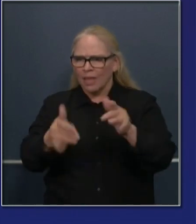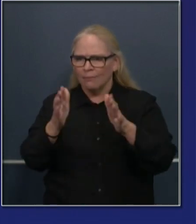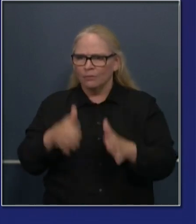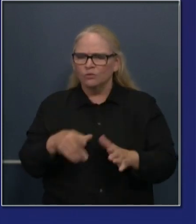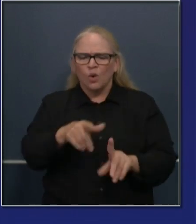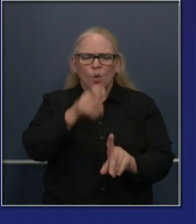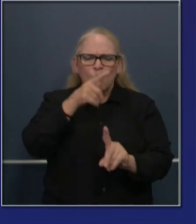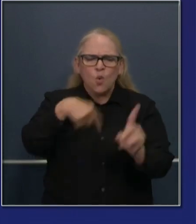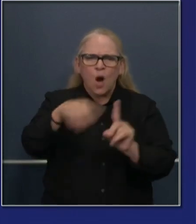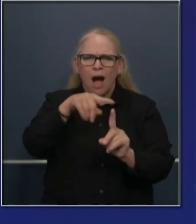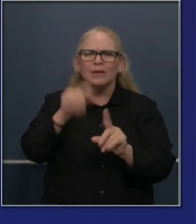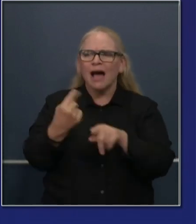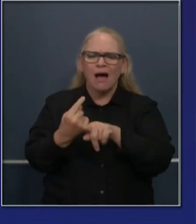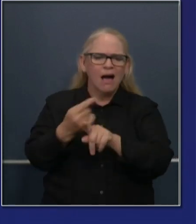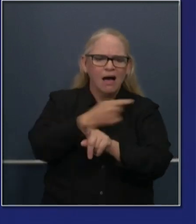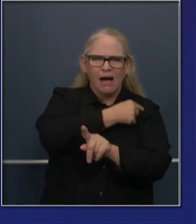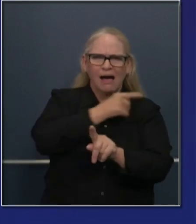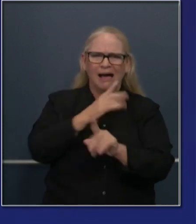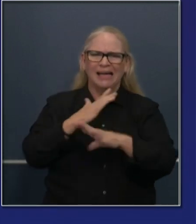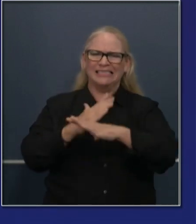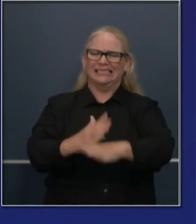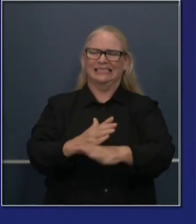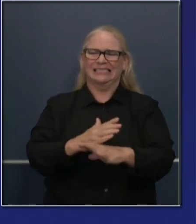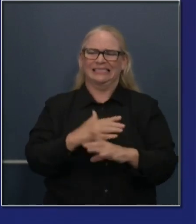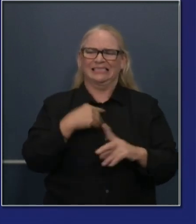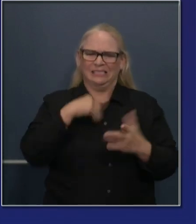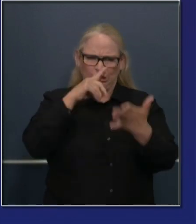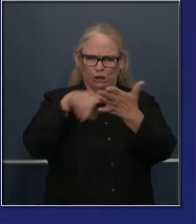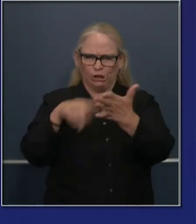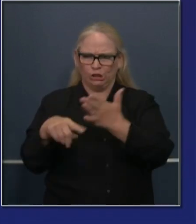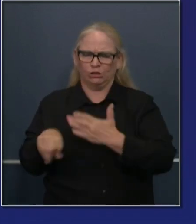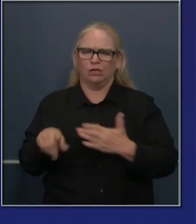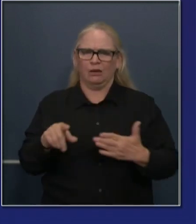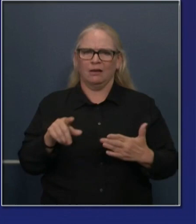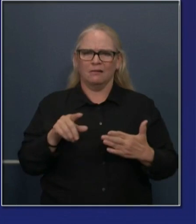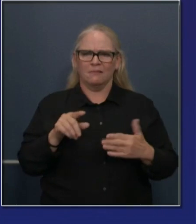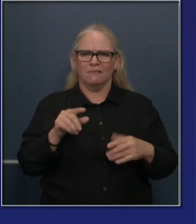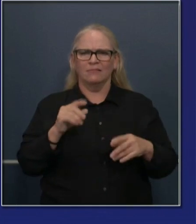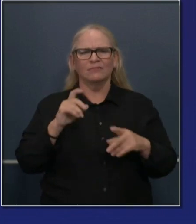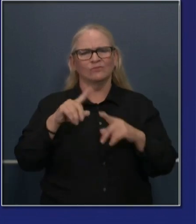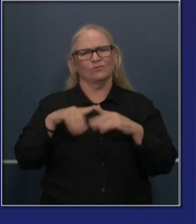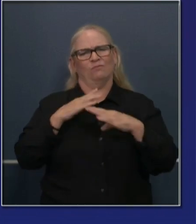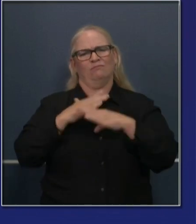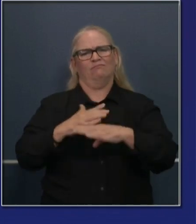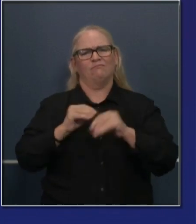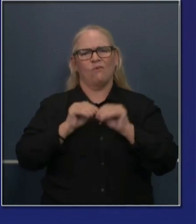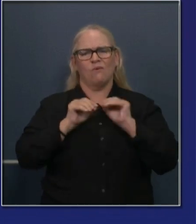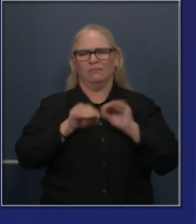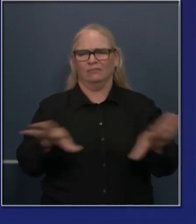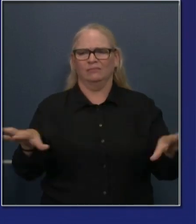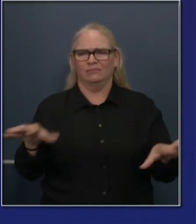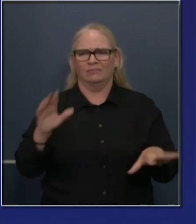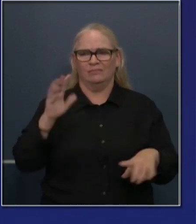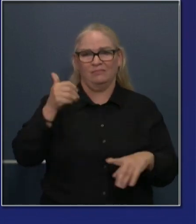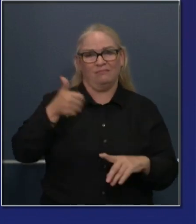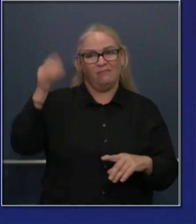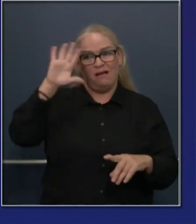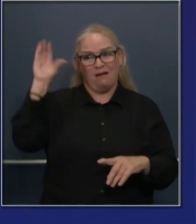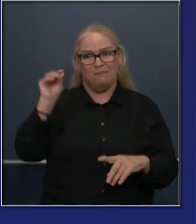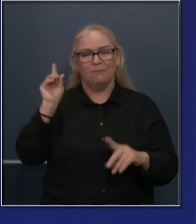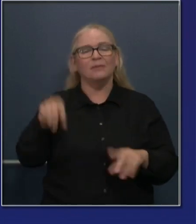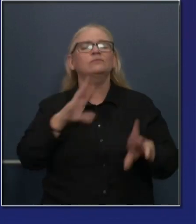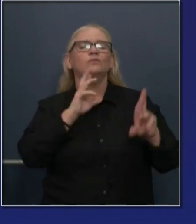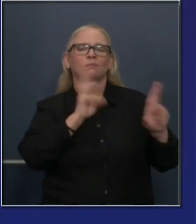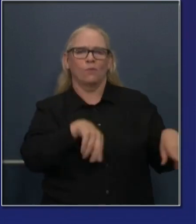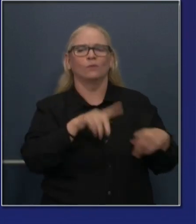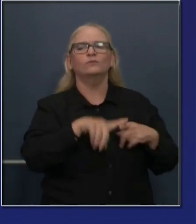of testing. So we think that strengthening of employer reporting is also very, very important in this environment as well. So those